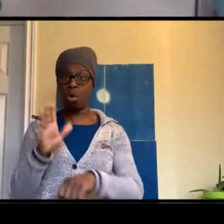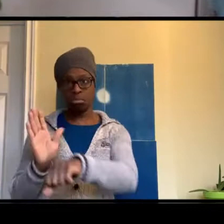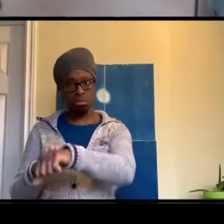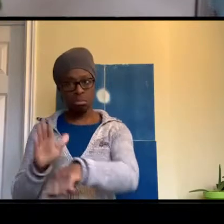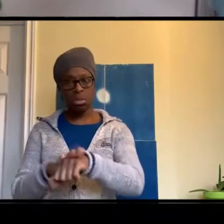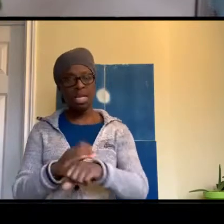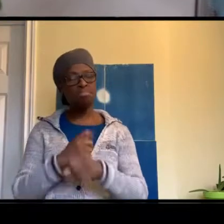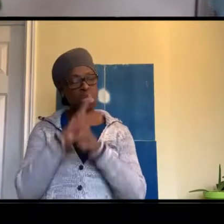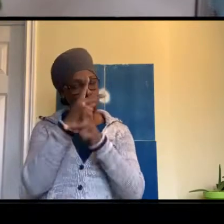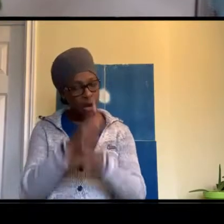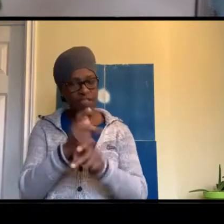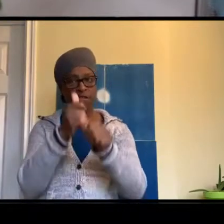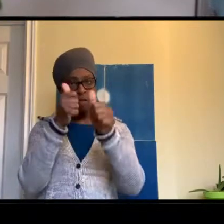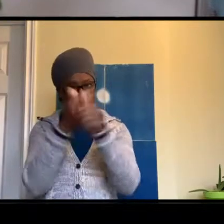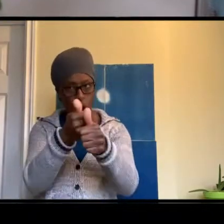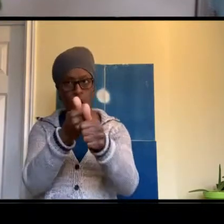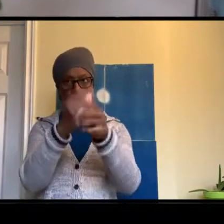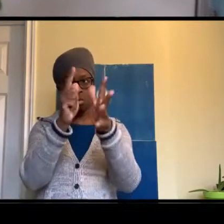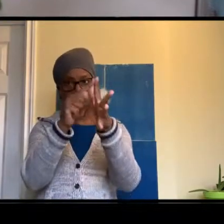really important too because,